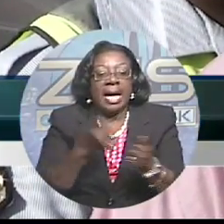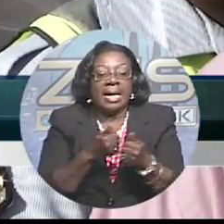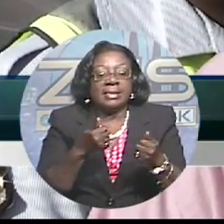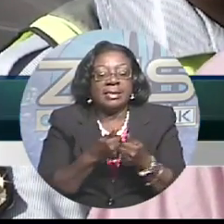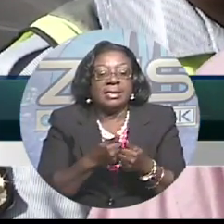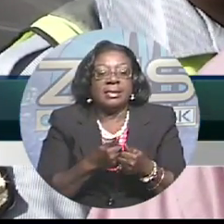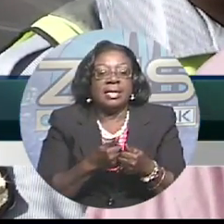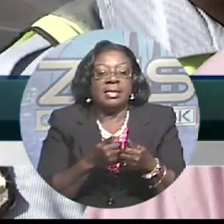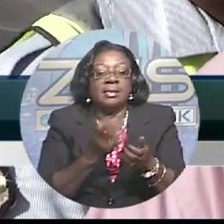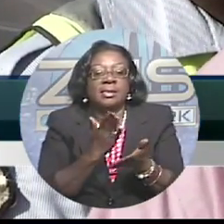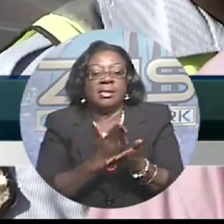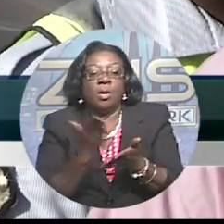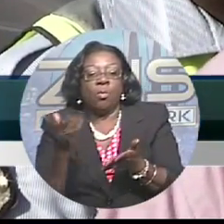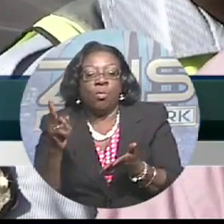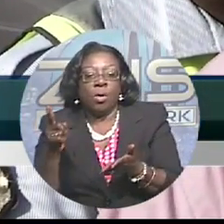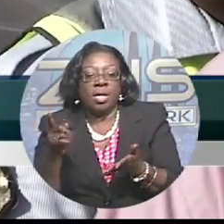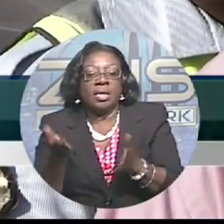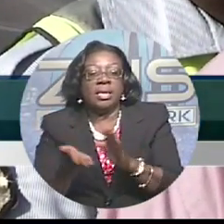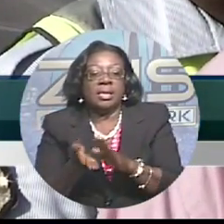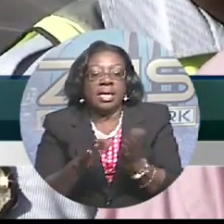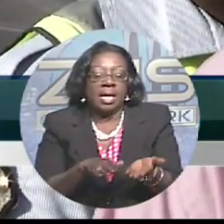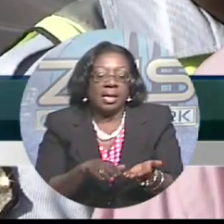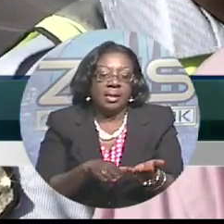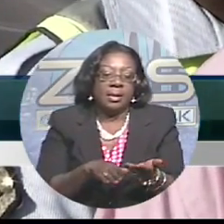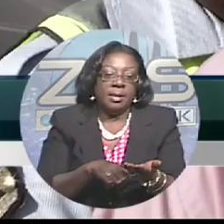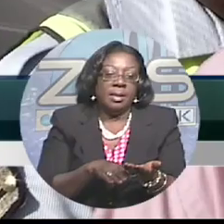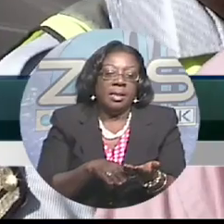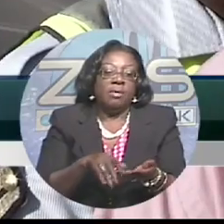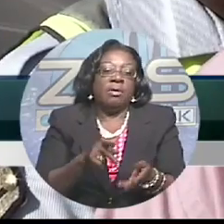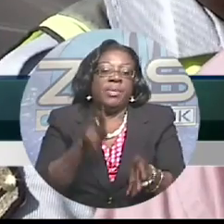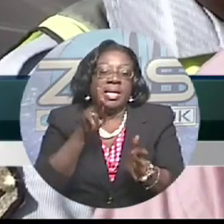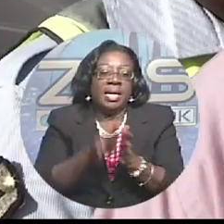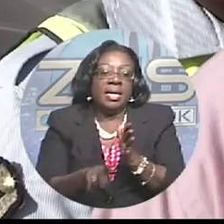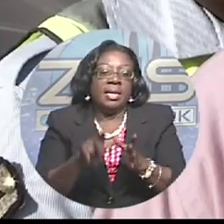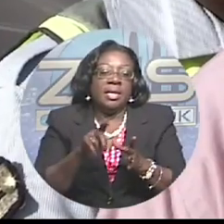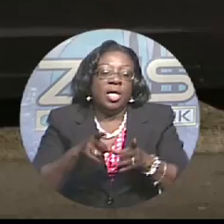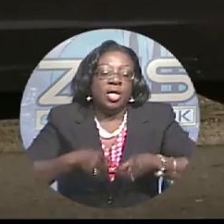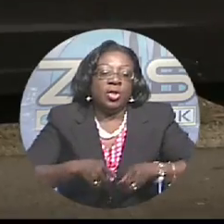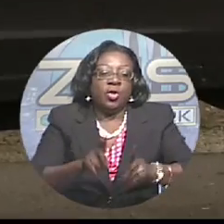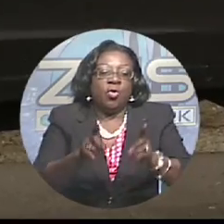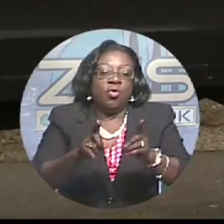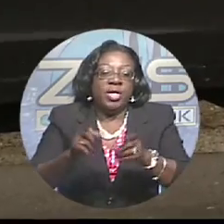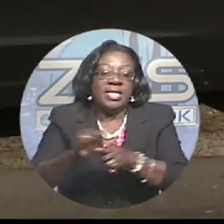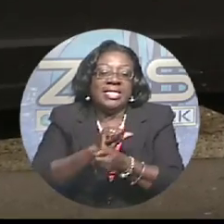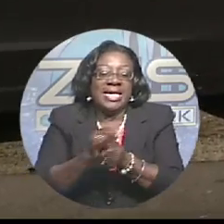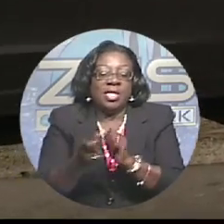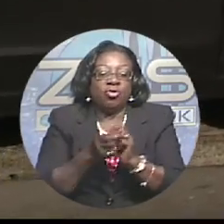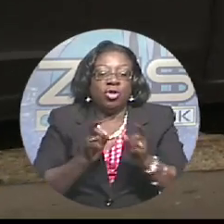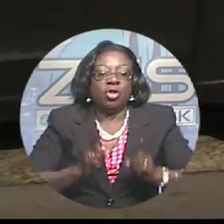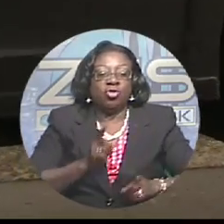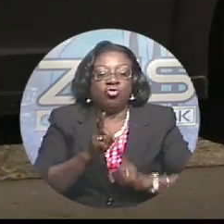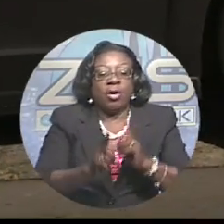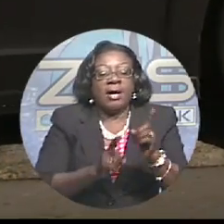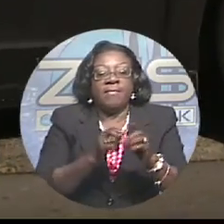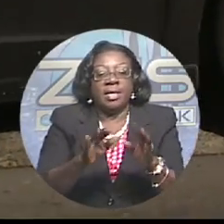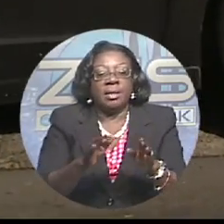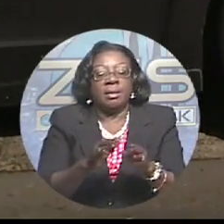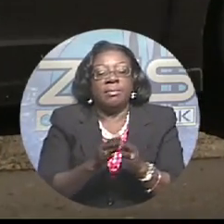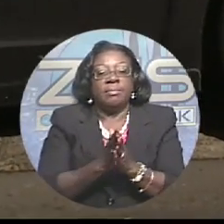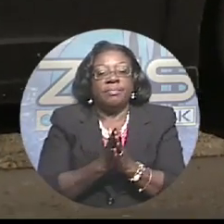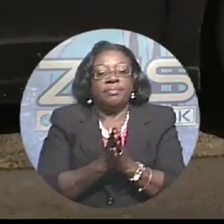is involved. If the police prefer a charge, would either be killing in the course of dangerous driving or killing in the course of reckless